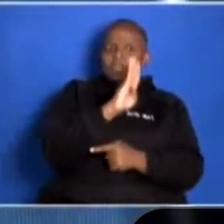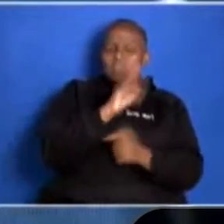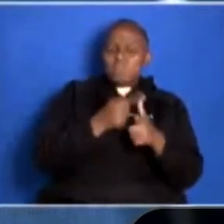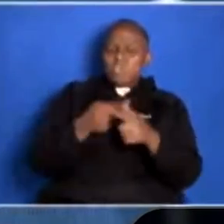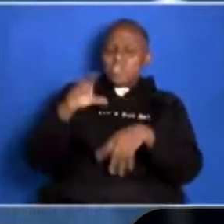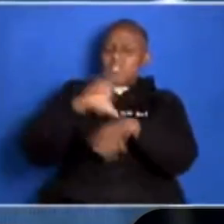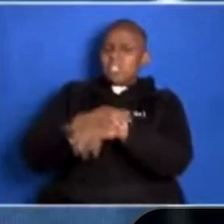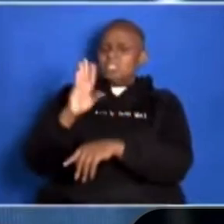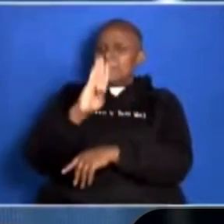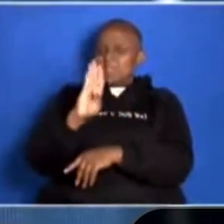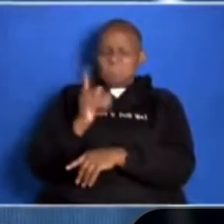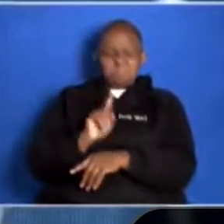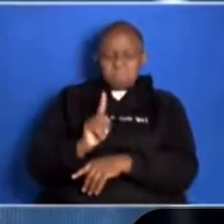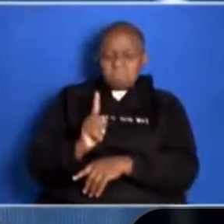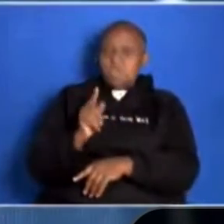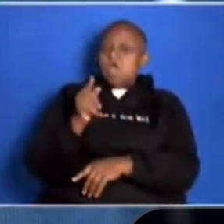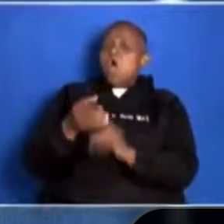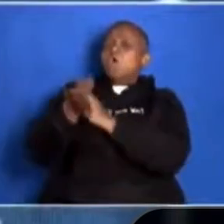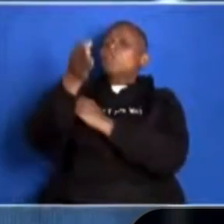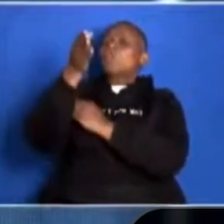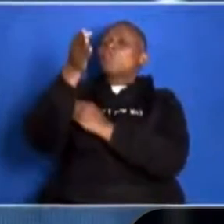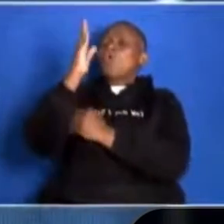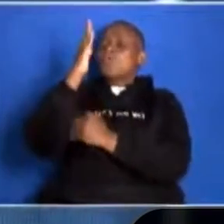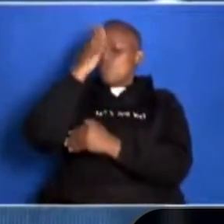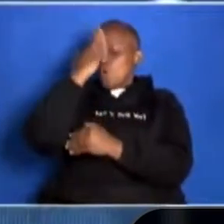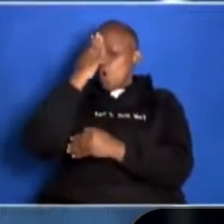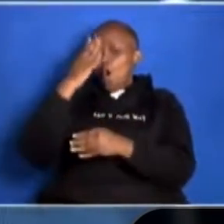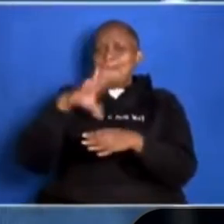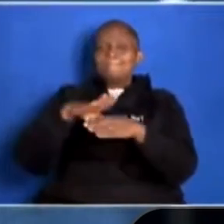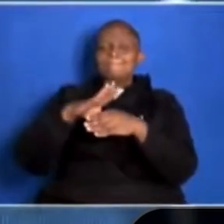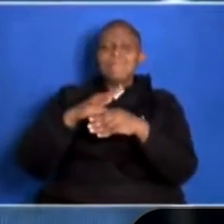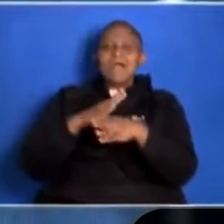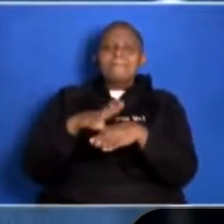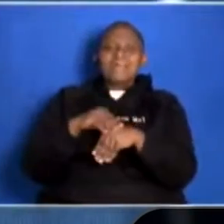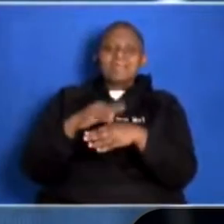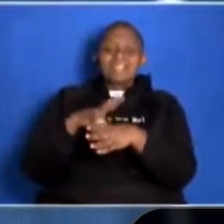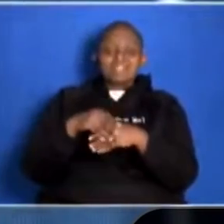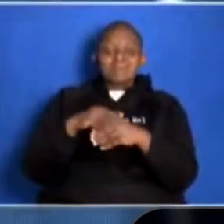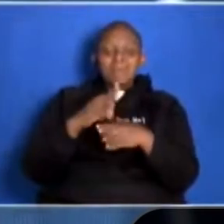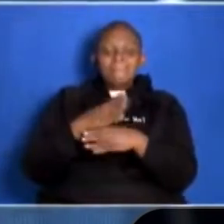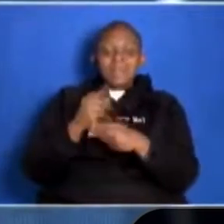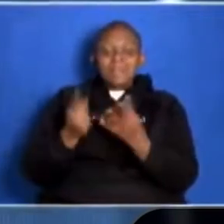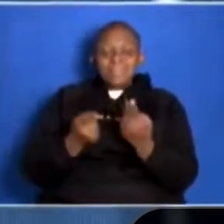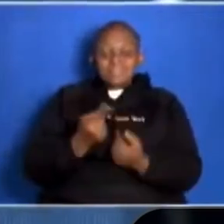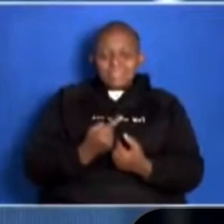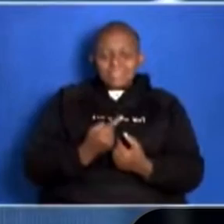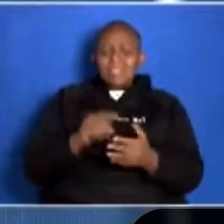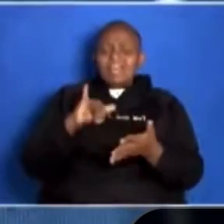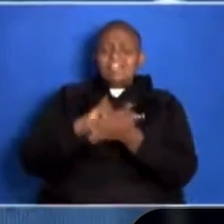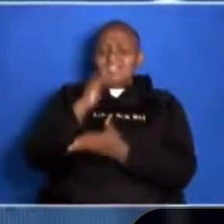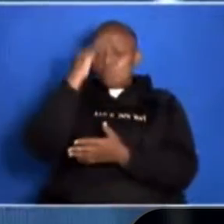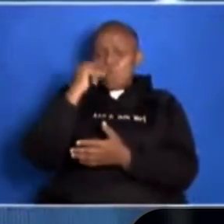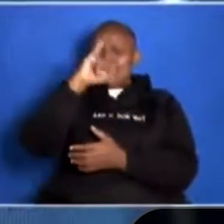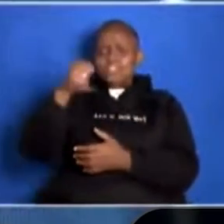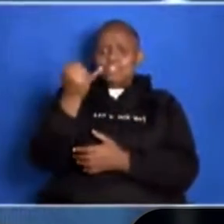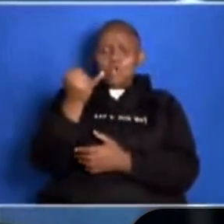mabilioni. Our God is a master of mathematics. Mungu wetu ndiye mkubwa mahesabu. That's why in John chapter 2. Yo Yohana mlango wa pili. Before